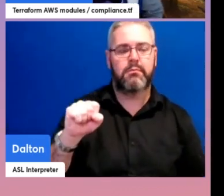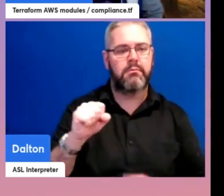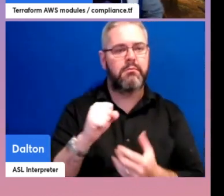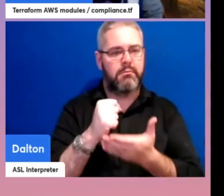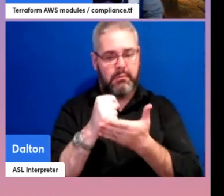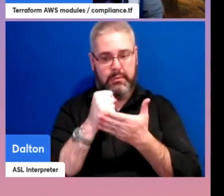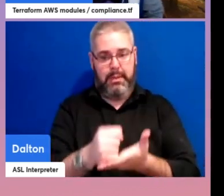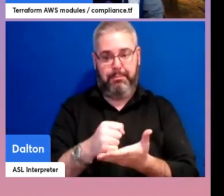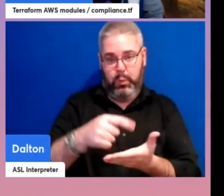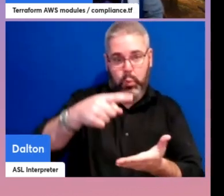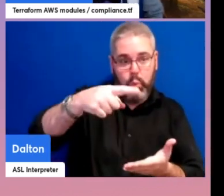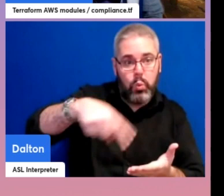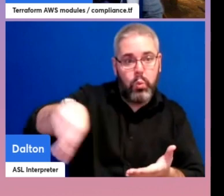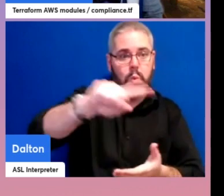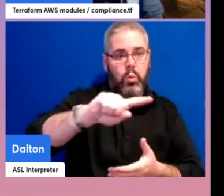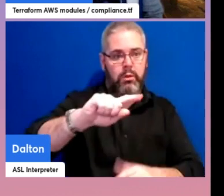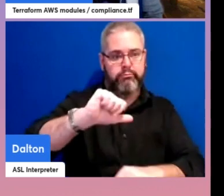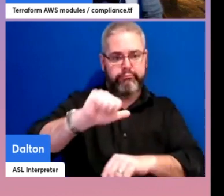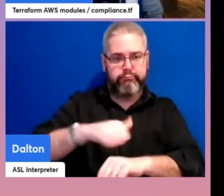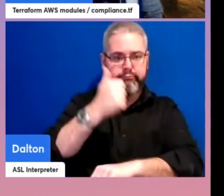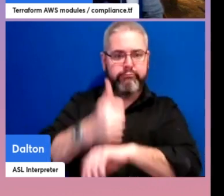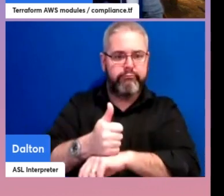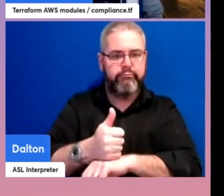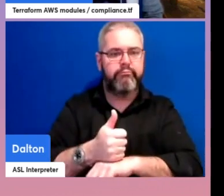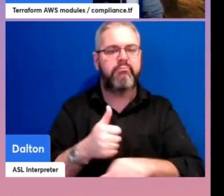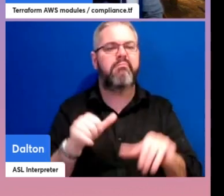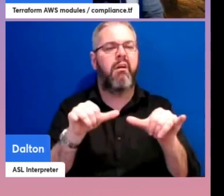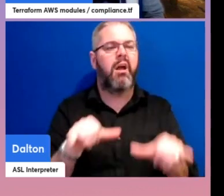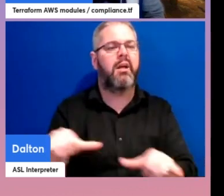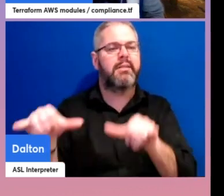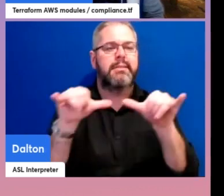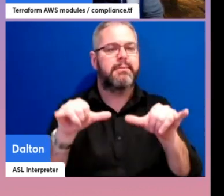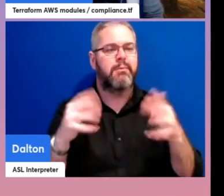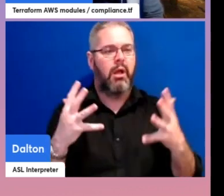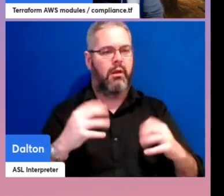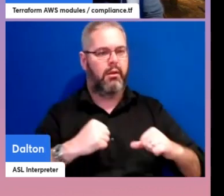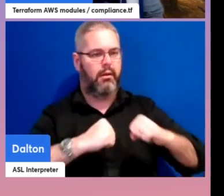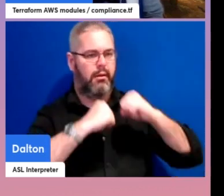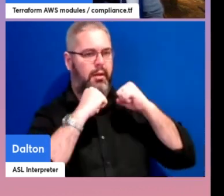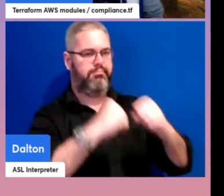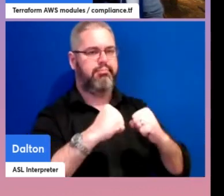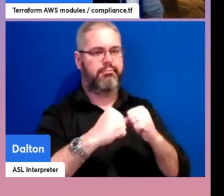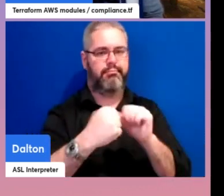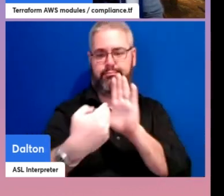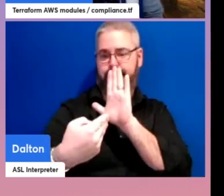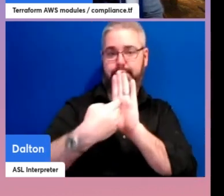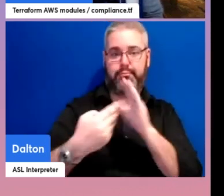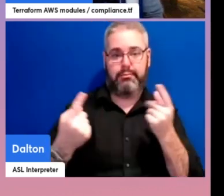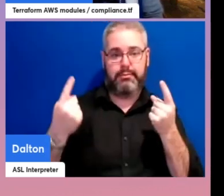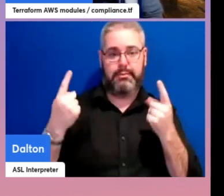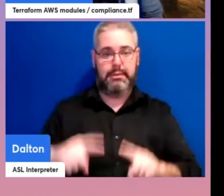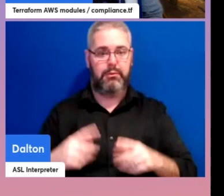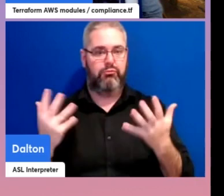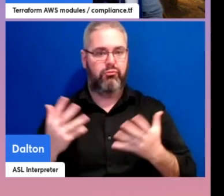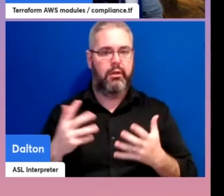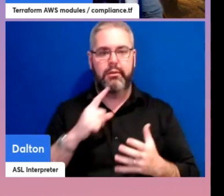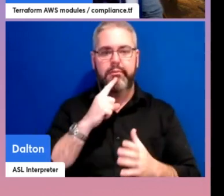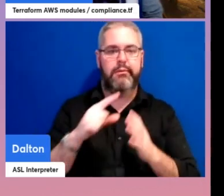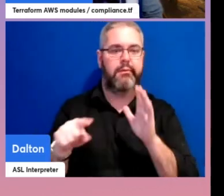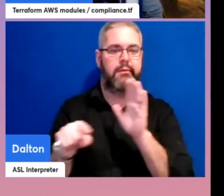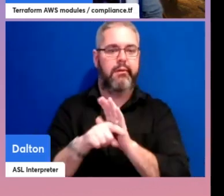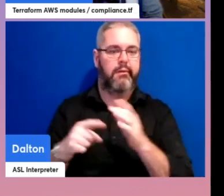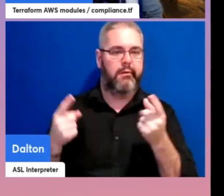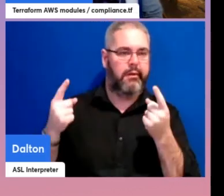establish common protection against common cyber threats. So think about this